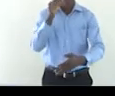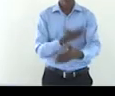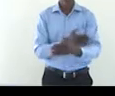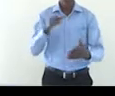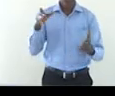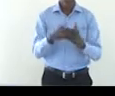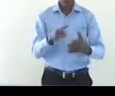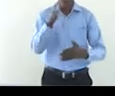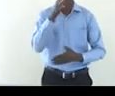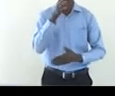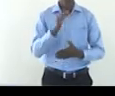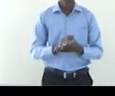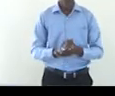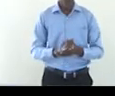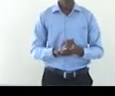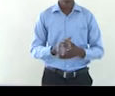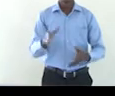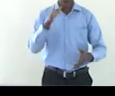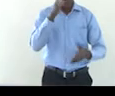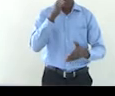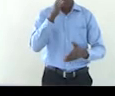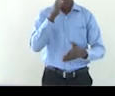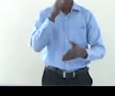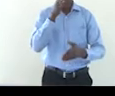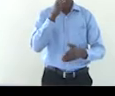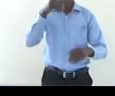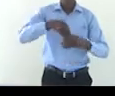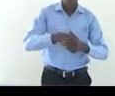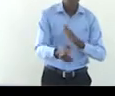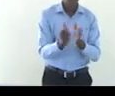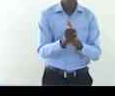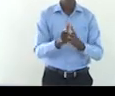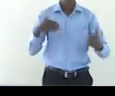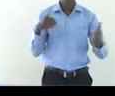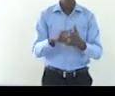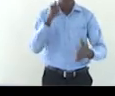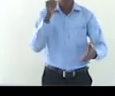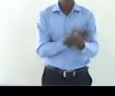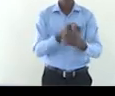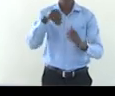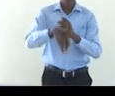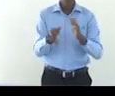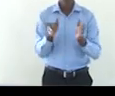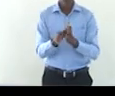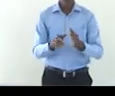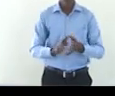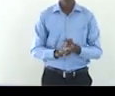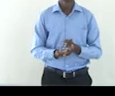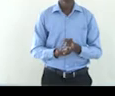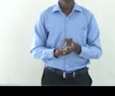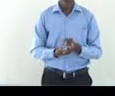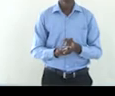her mother, mother-in-law against her daughter-in-law, and daughter-in-law against her mother-in-law.